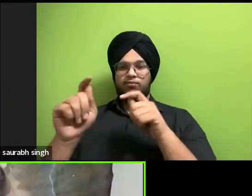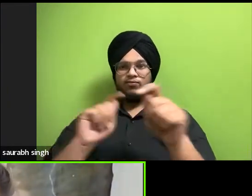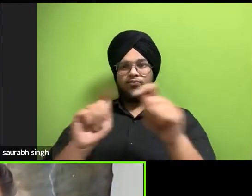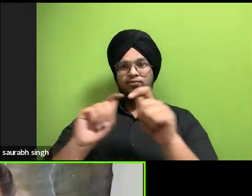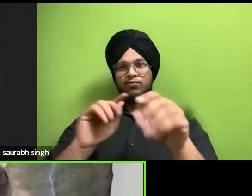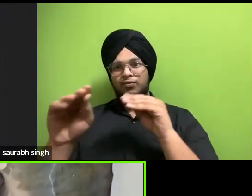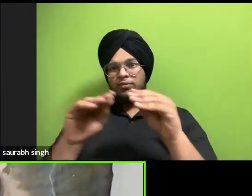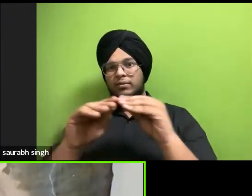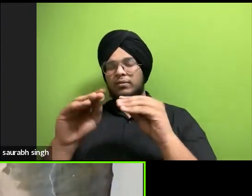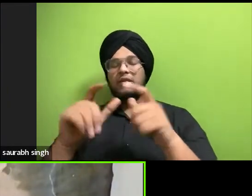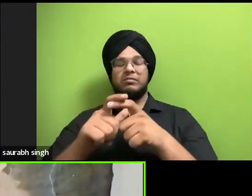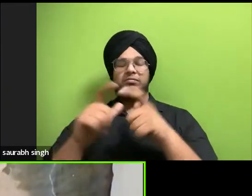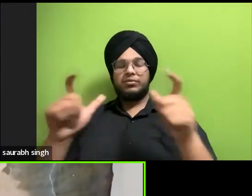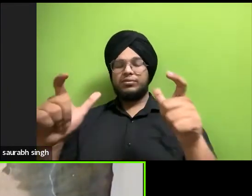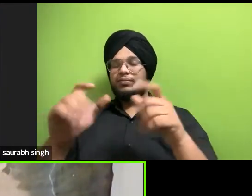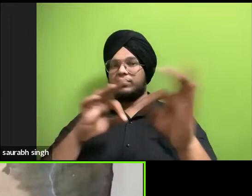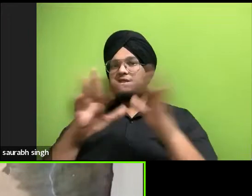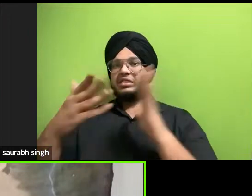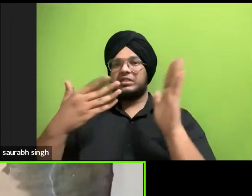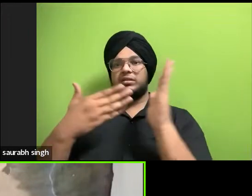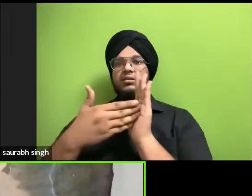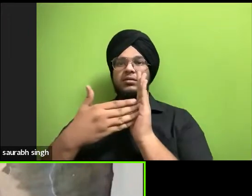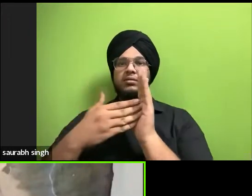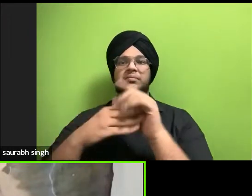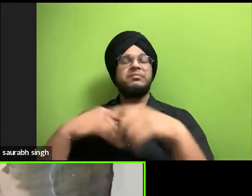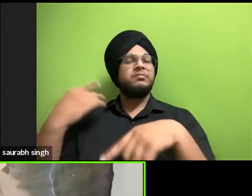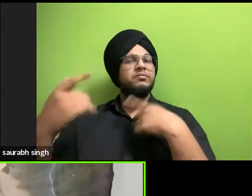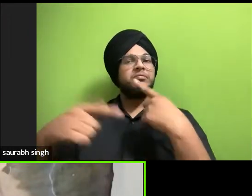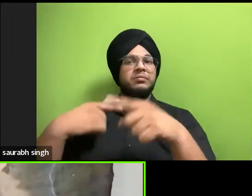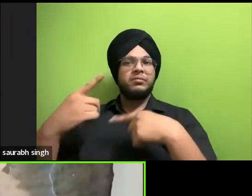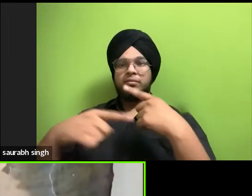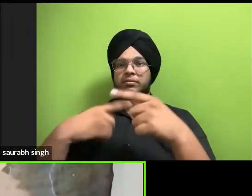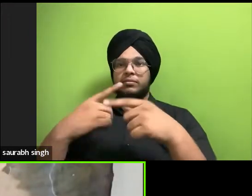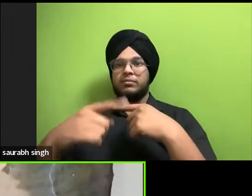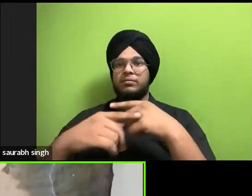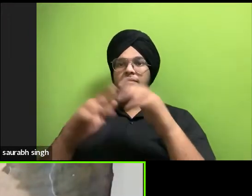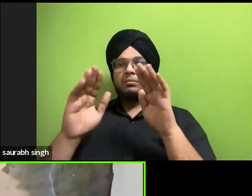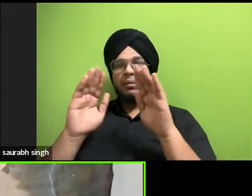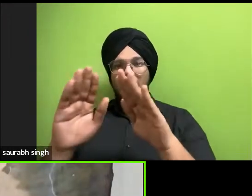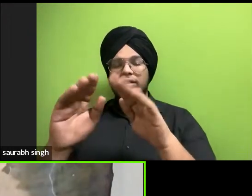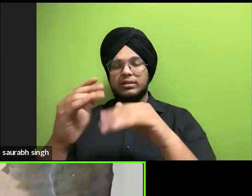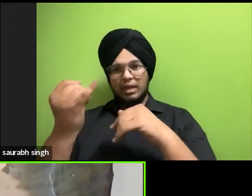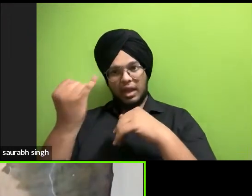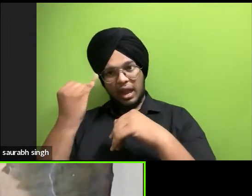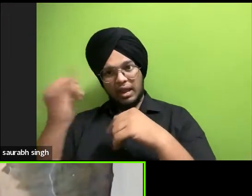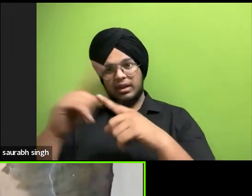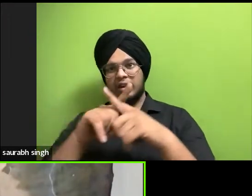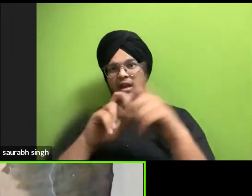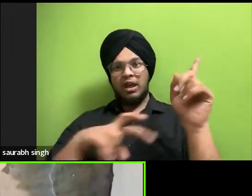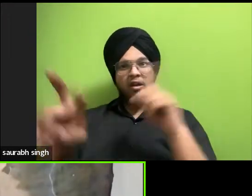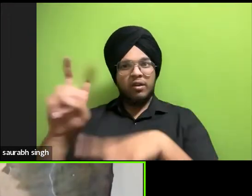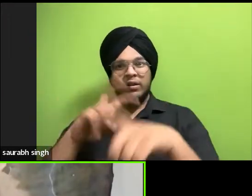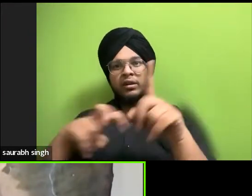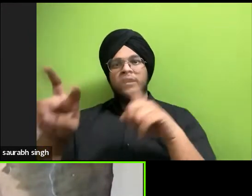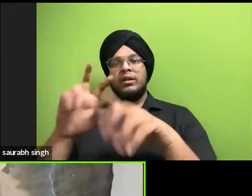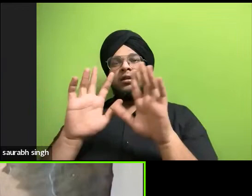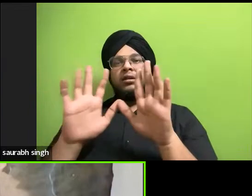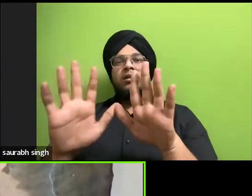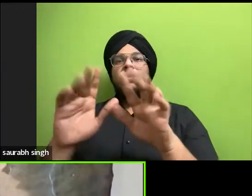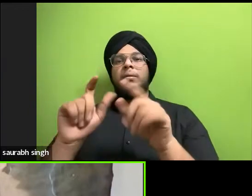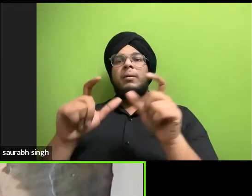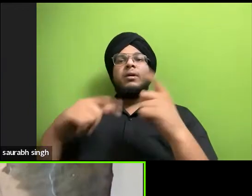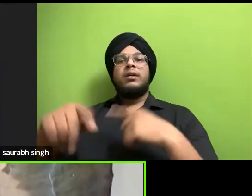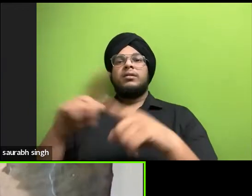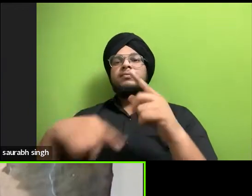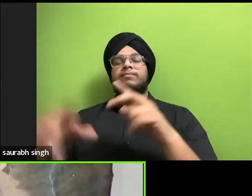very dynamic city, and it has always been a place where ideas traveled through, people